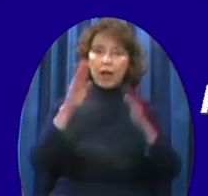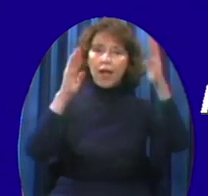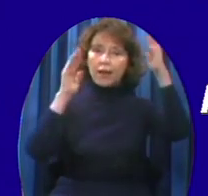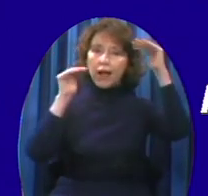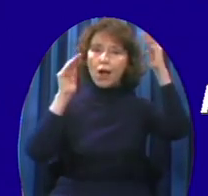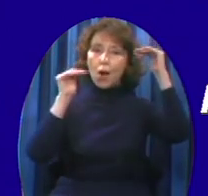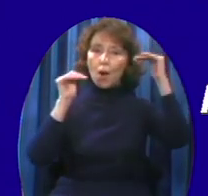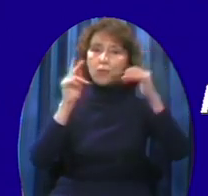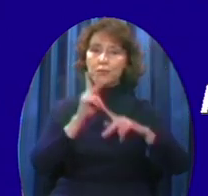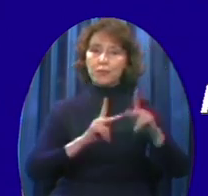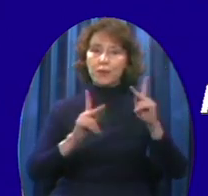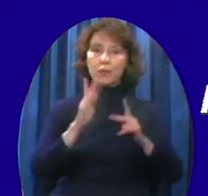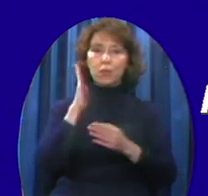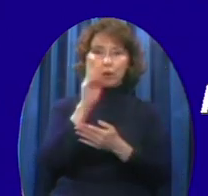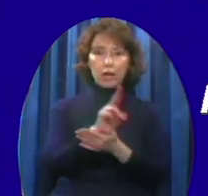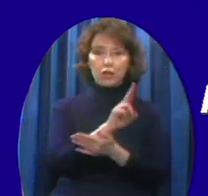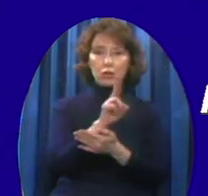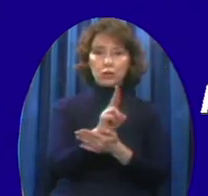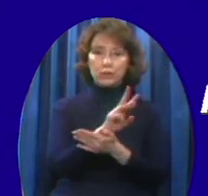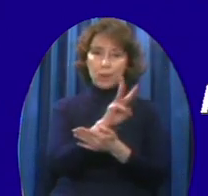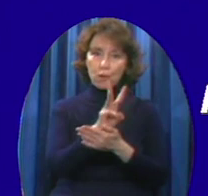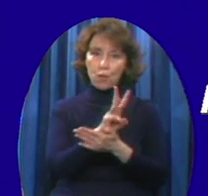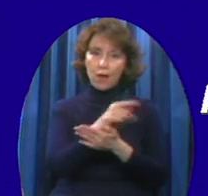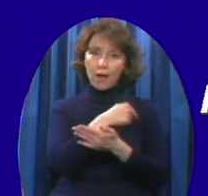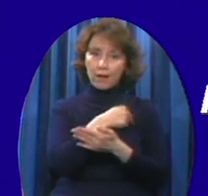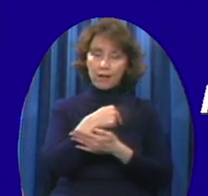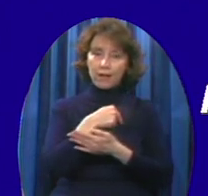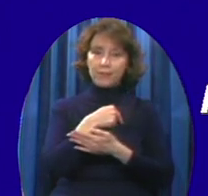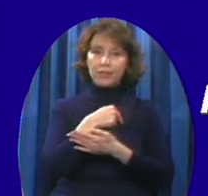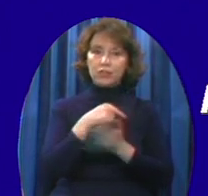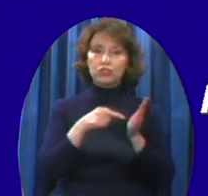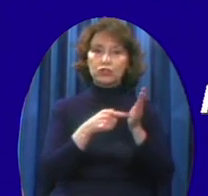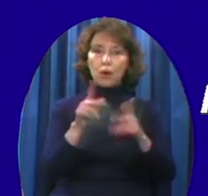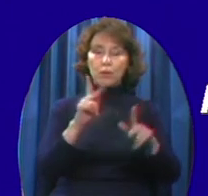I believe in the preciousness of human life.